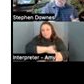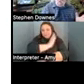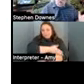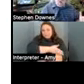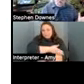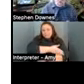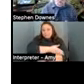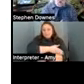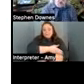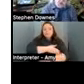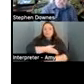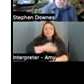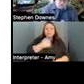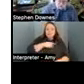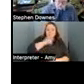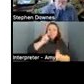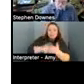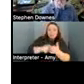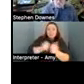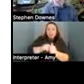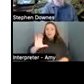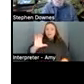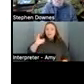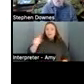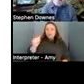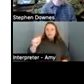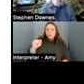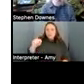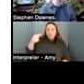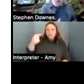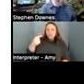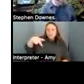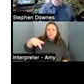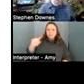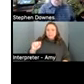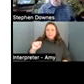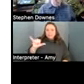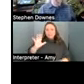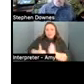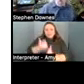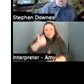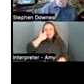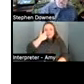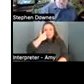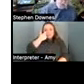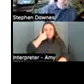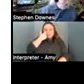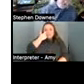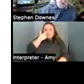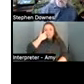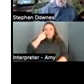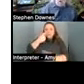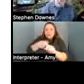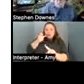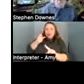seen with for example chat gpt is just the latest in a series of progressively better ais